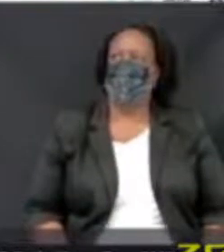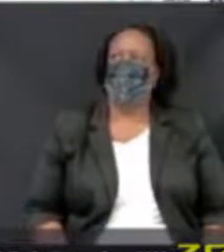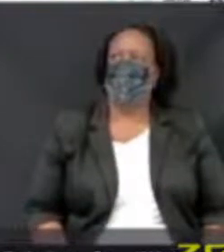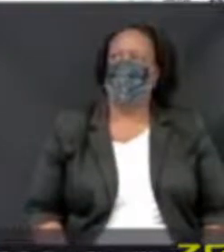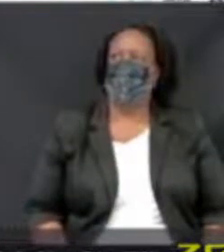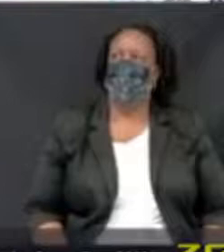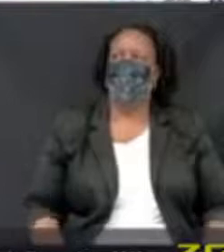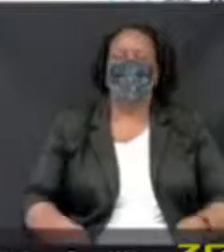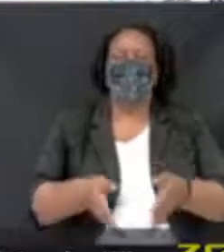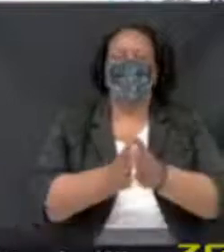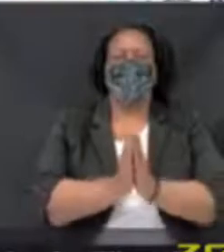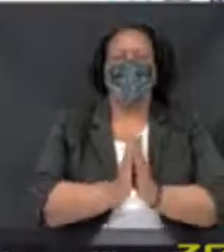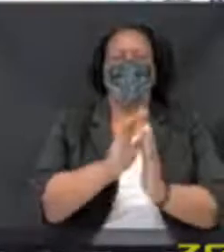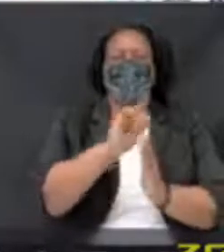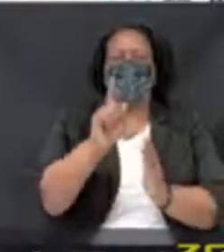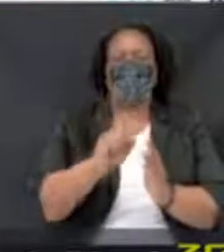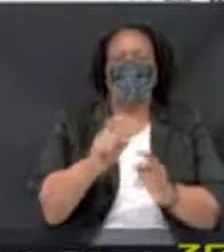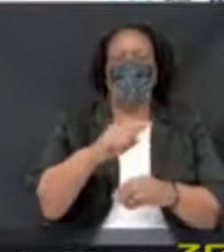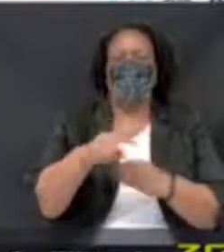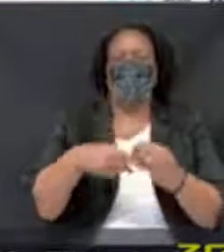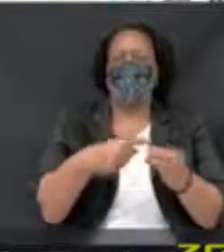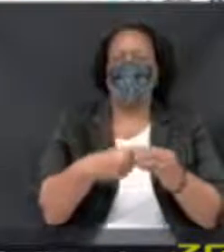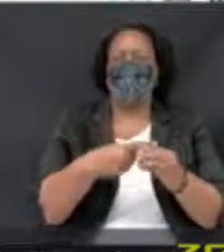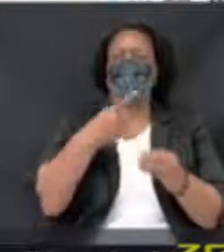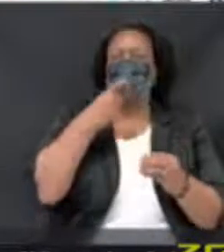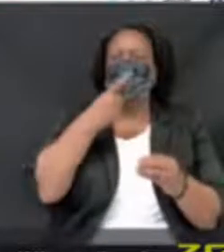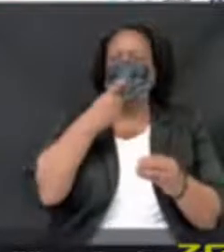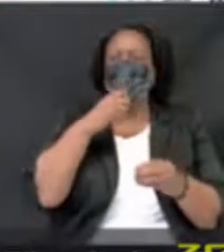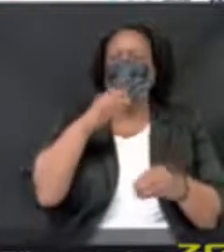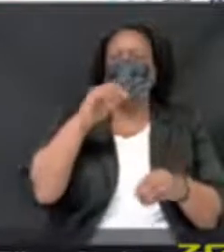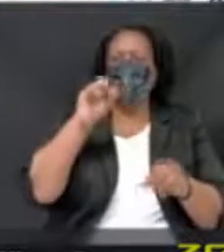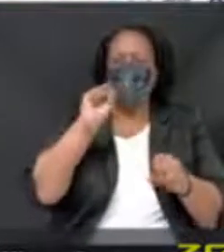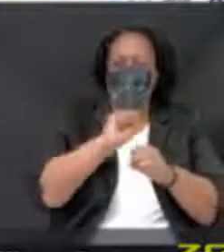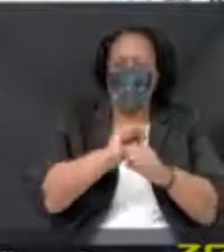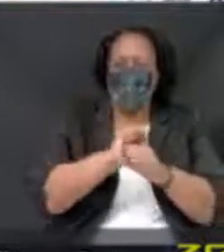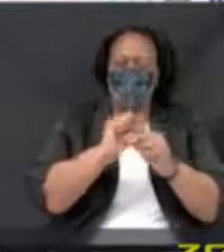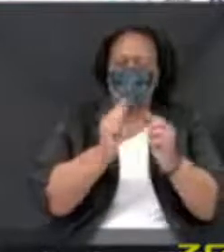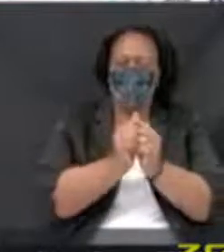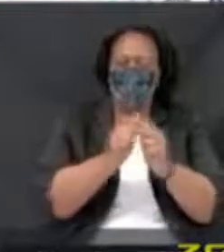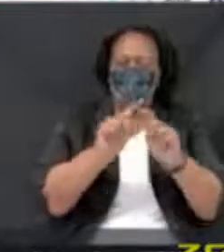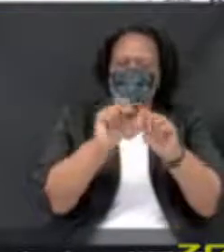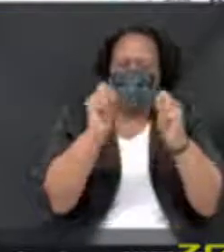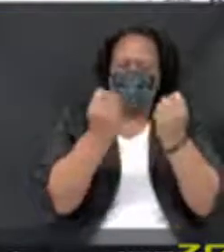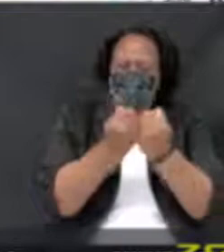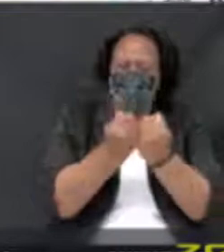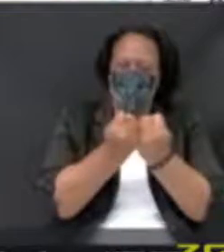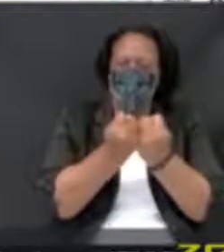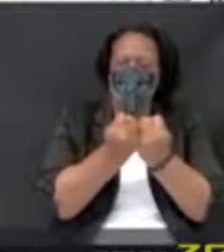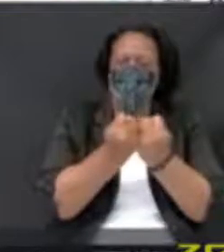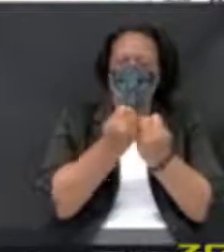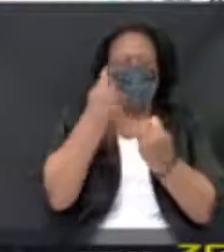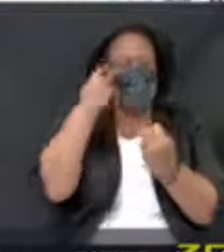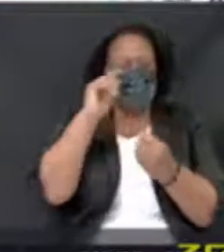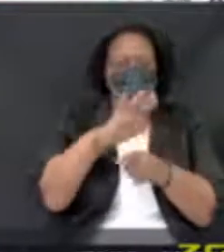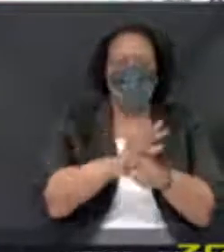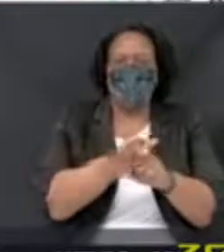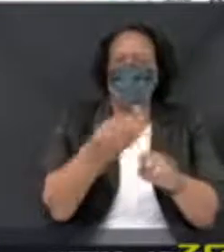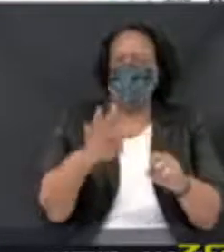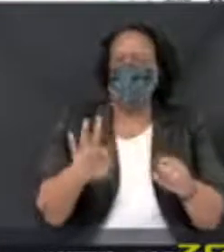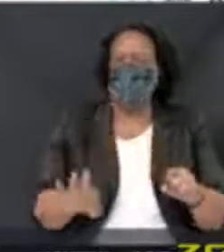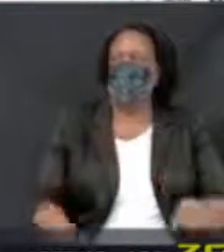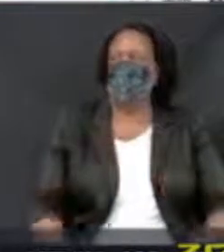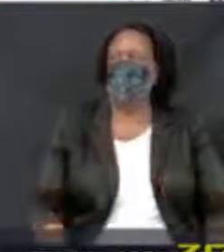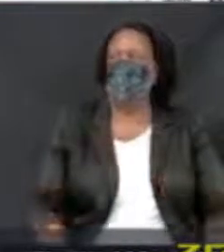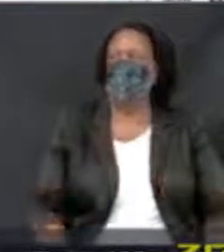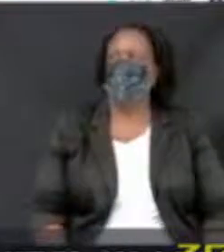2010-20, which is the COVID-19 Prevention and Control Act of 2020. In this act,